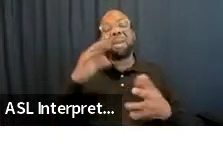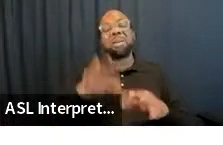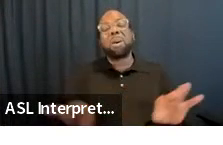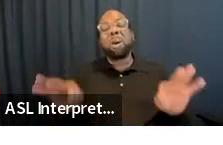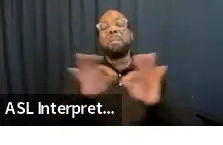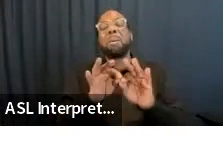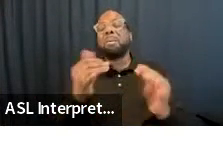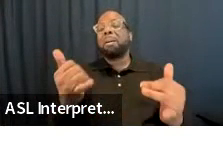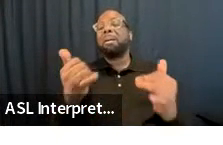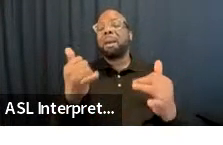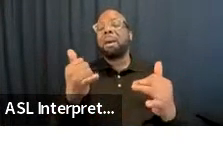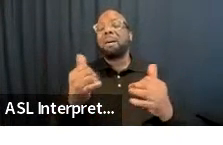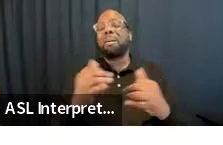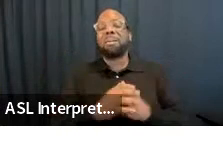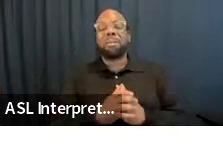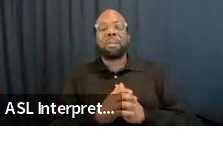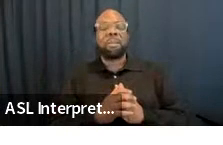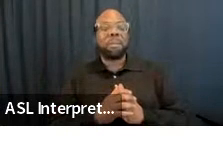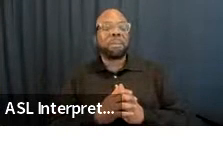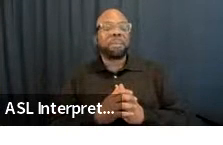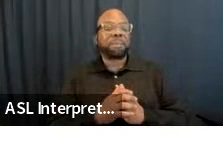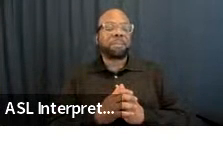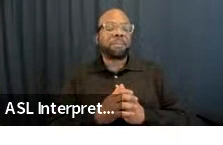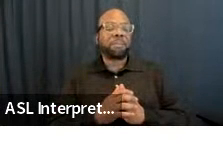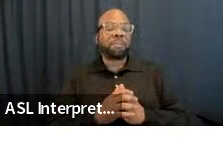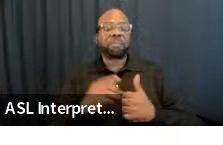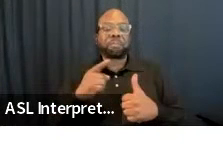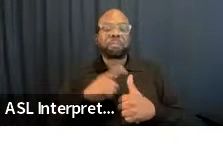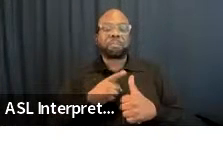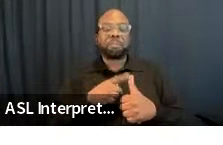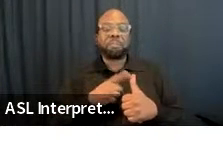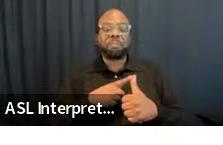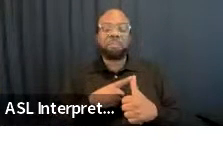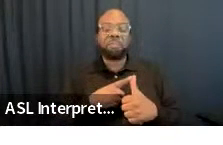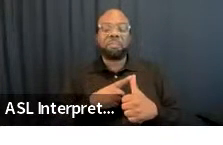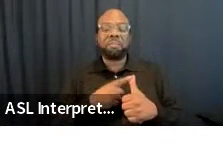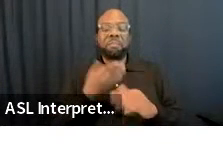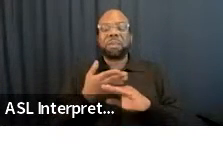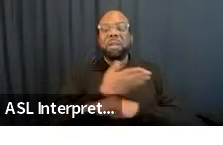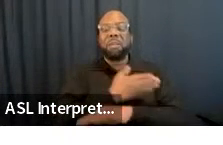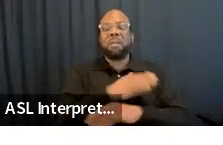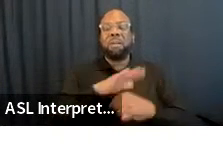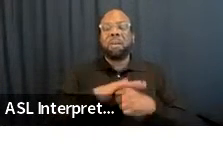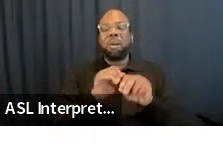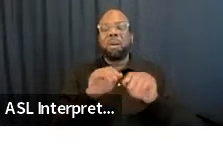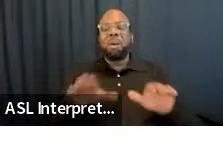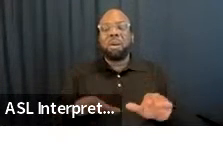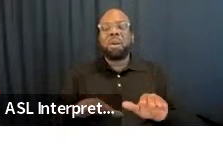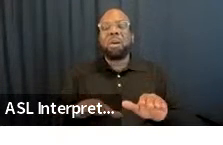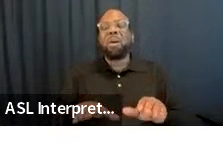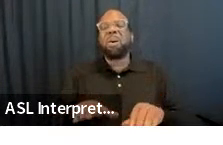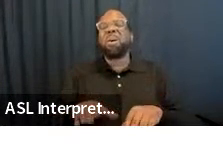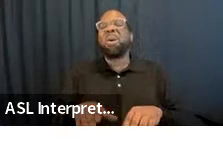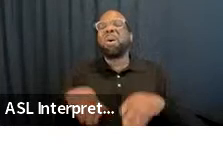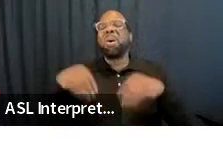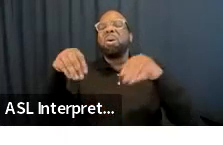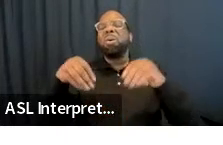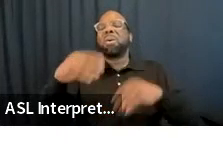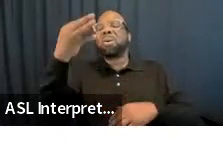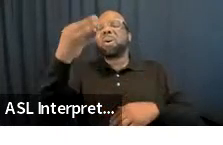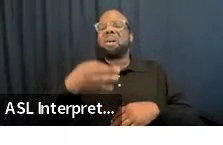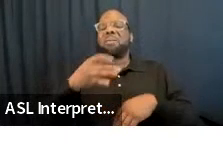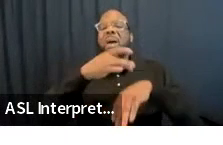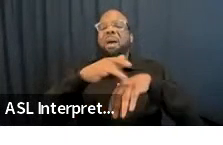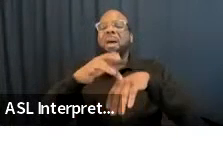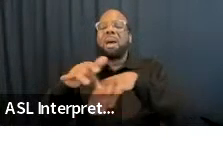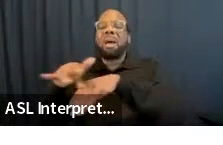in mind for this initiative. First, even before the pandemic, high storefront vacancy has affected the health of